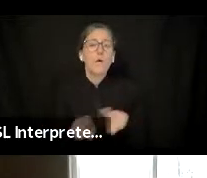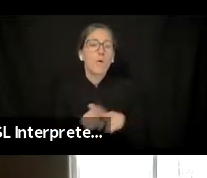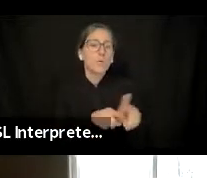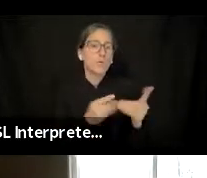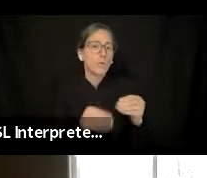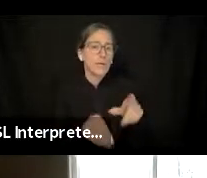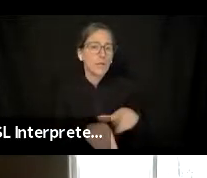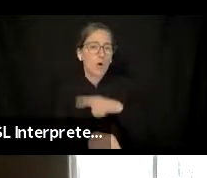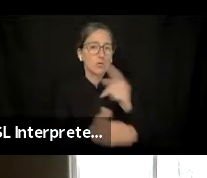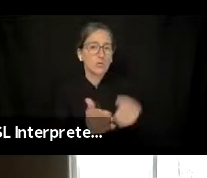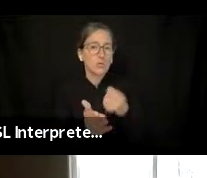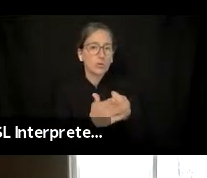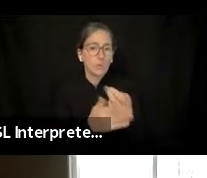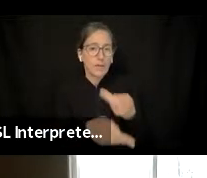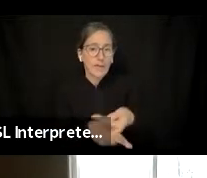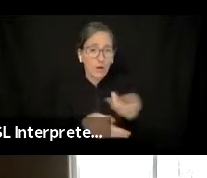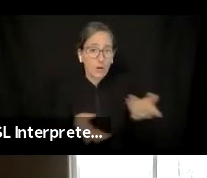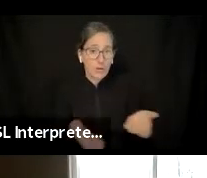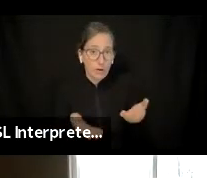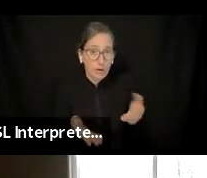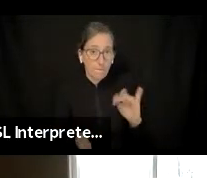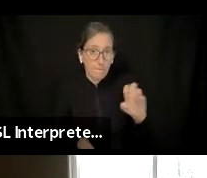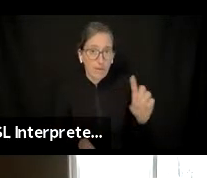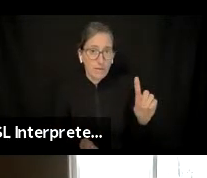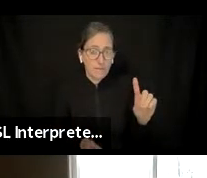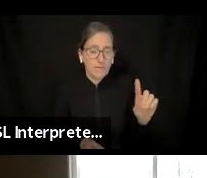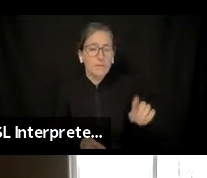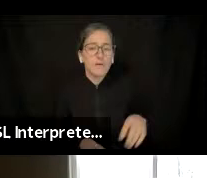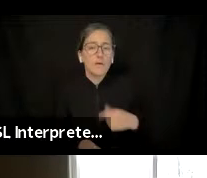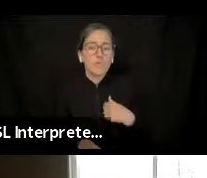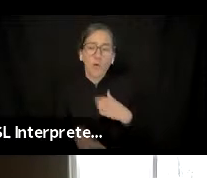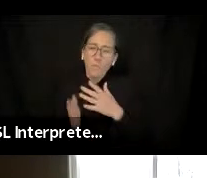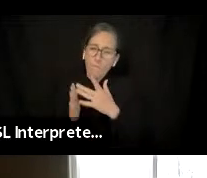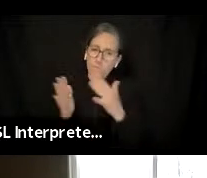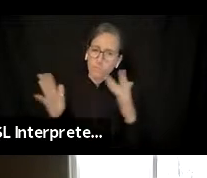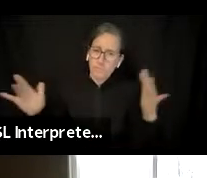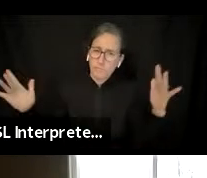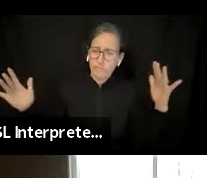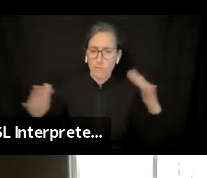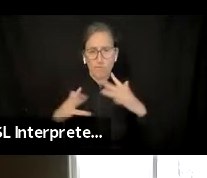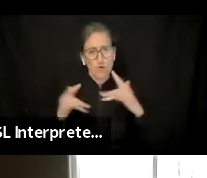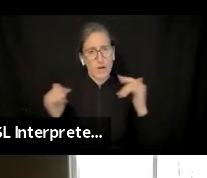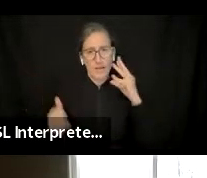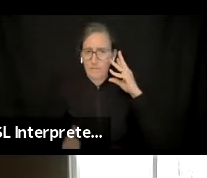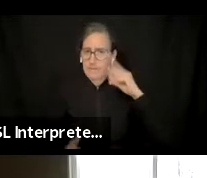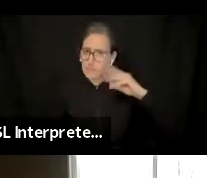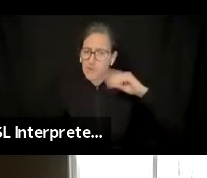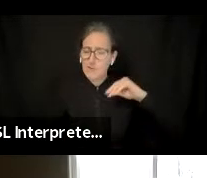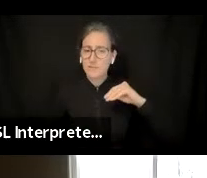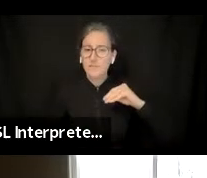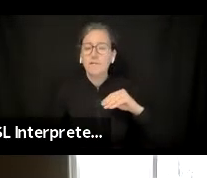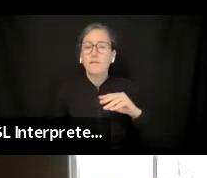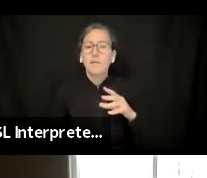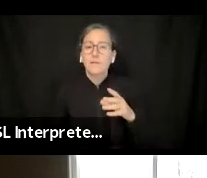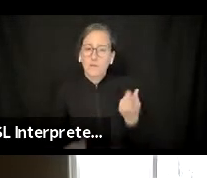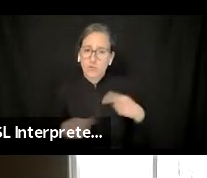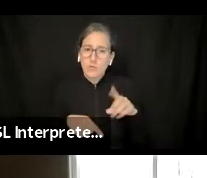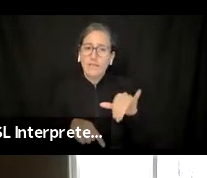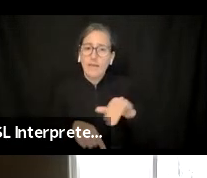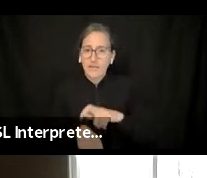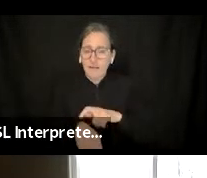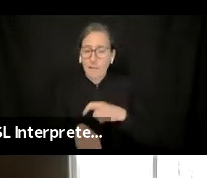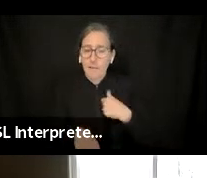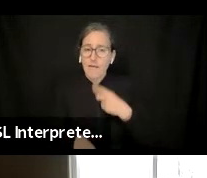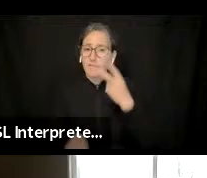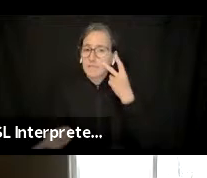moved here. So I feel like that broad spectrum of experience, I've seen and experienced a lot of